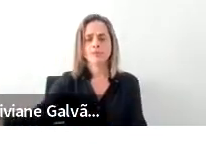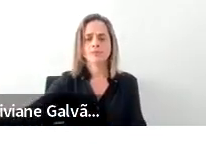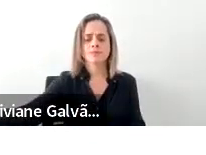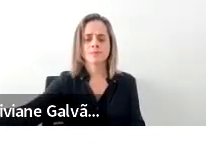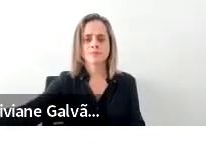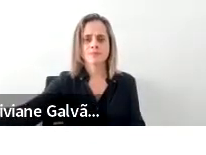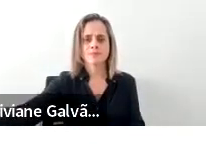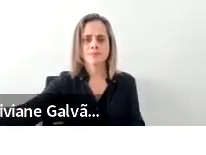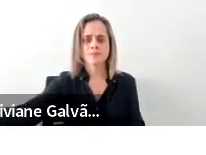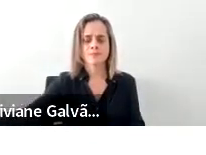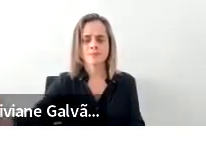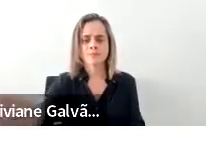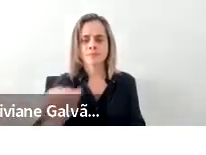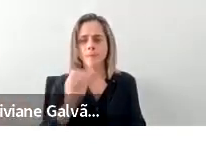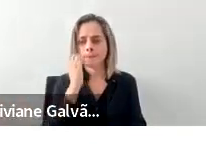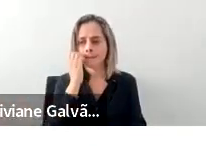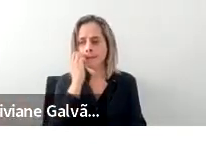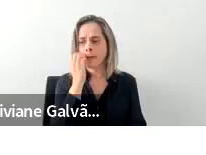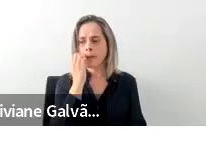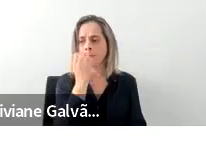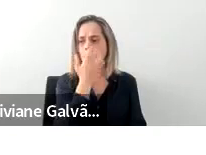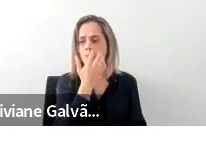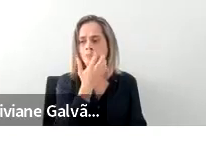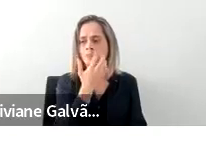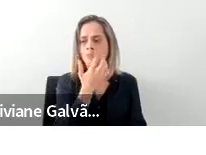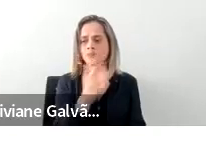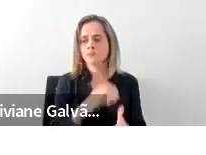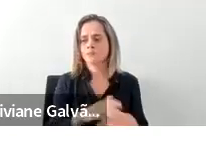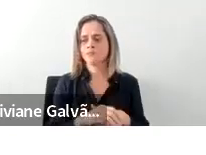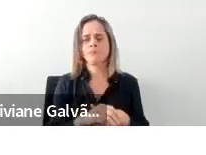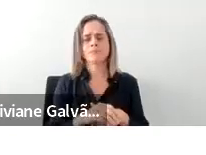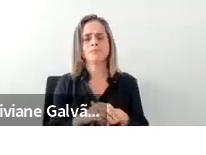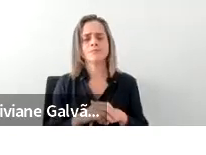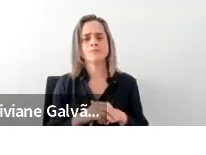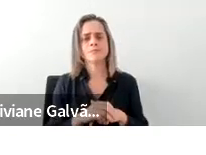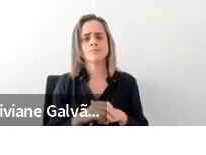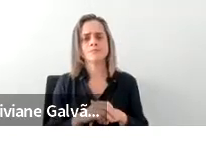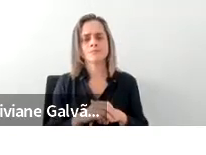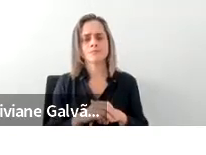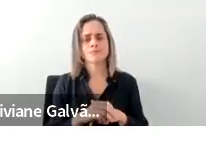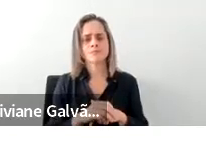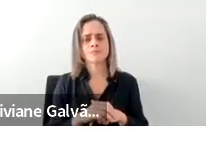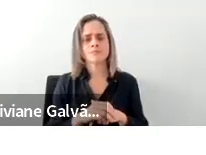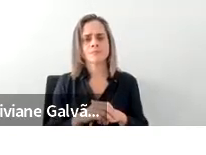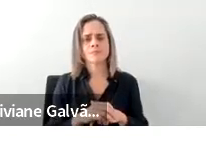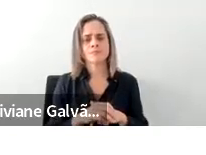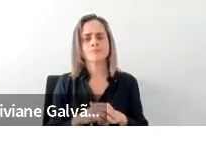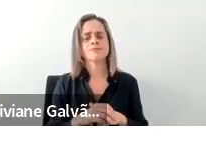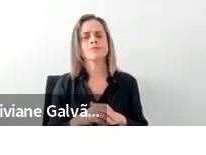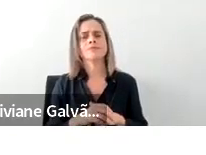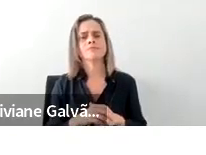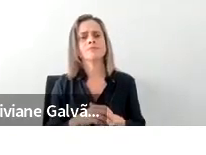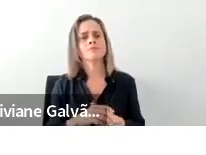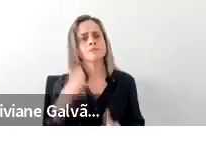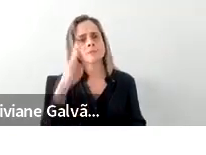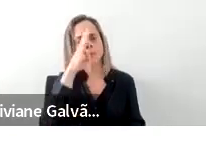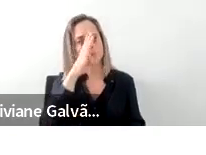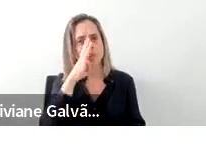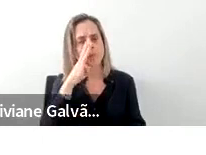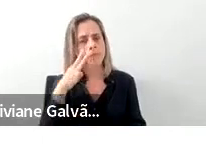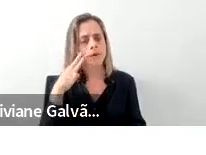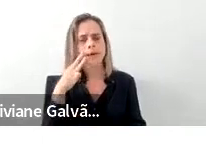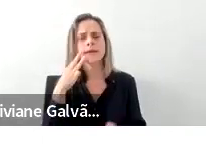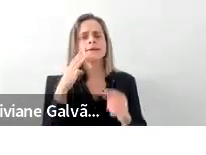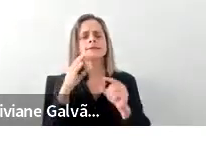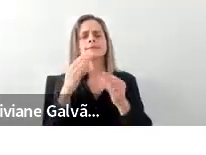insulting about particular types of Marxist interpretation, was the one which Marxism sought to evade, the idea of humanness. And he says, without